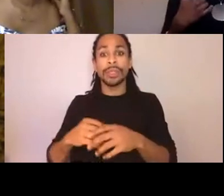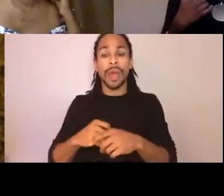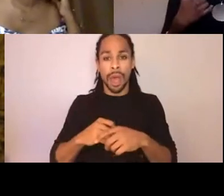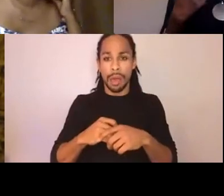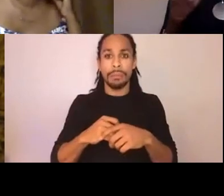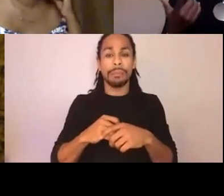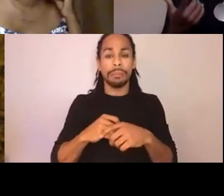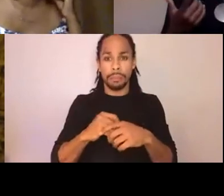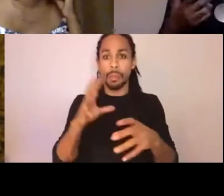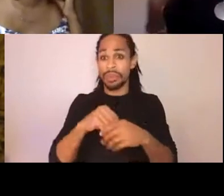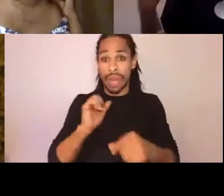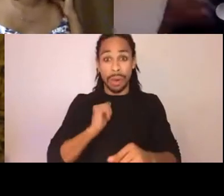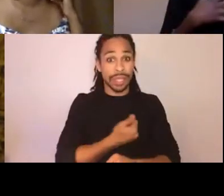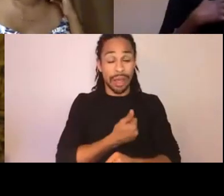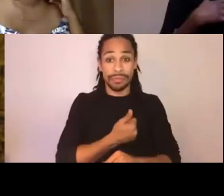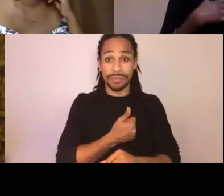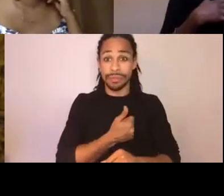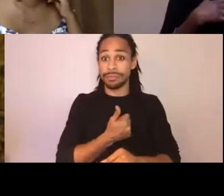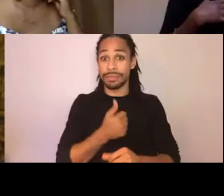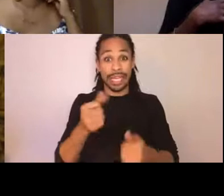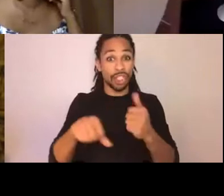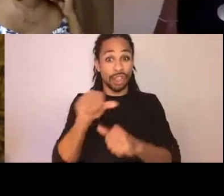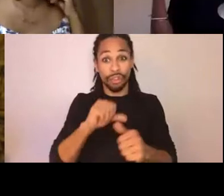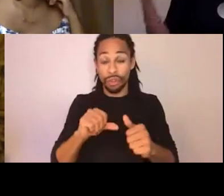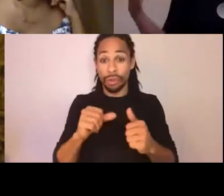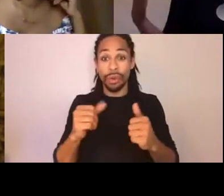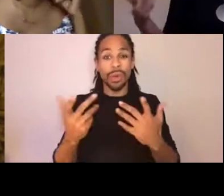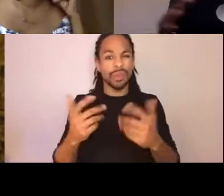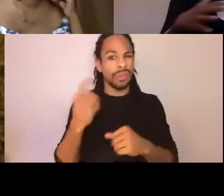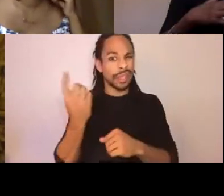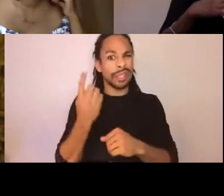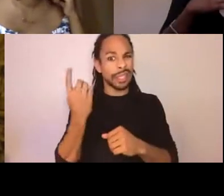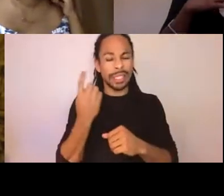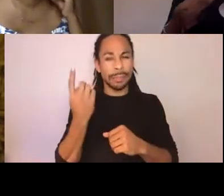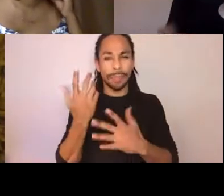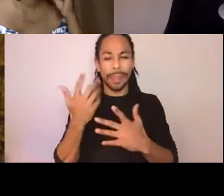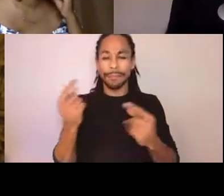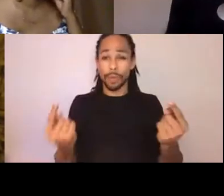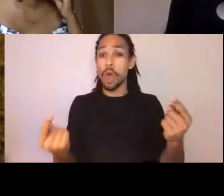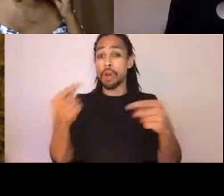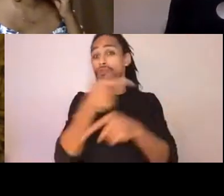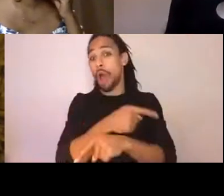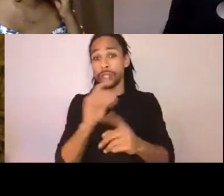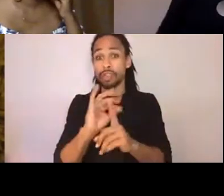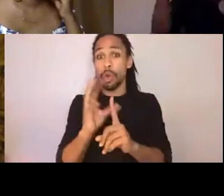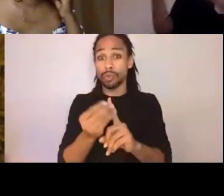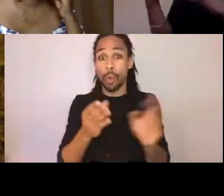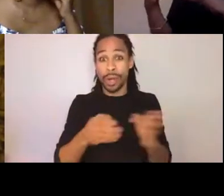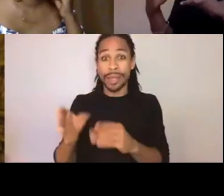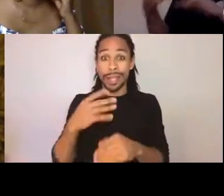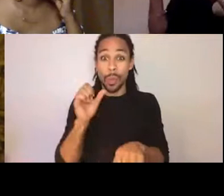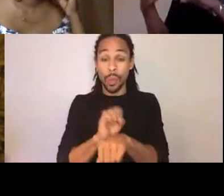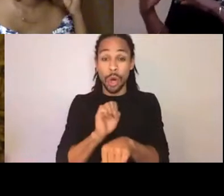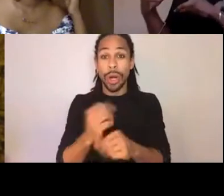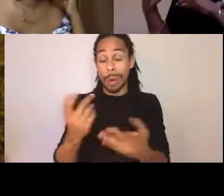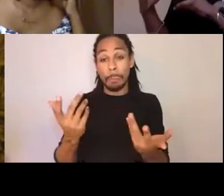ourselves, about each other. And that's something that I found too in cross-cultural organizing or work. There's this, you know, we're not a